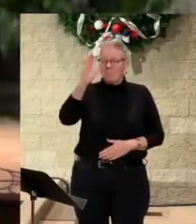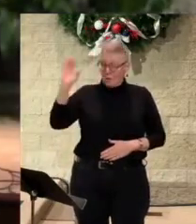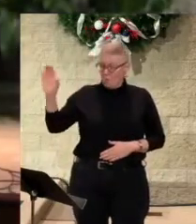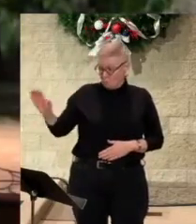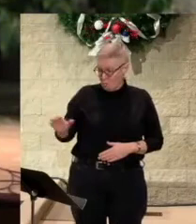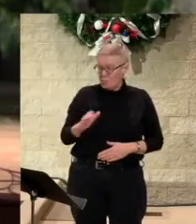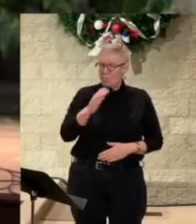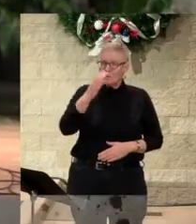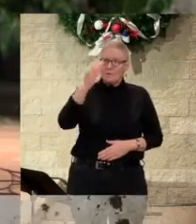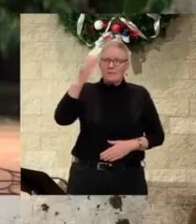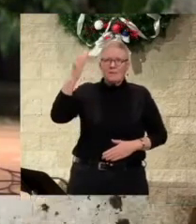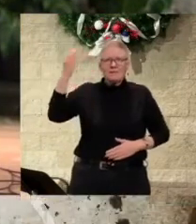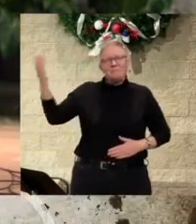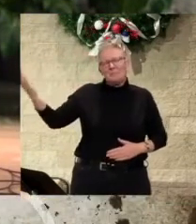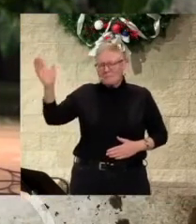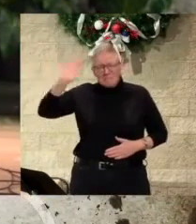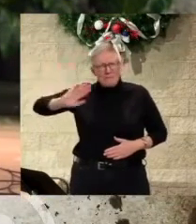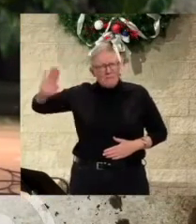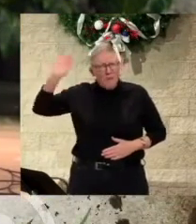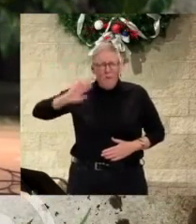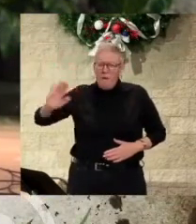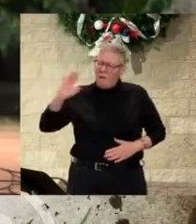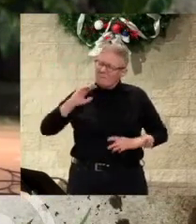Christmas was cold and gray,